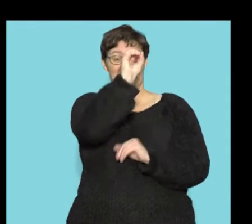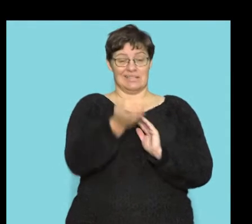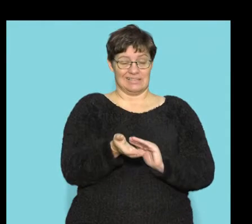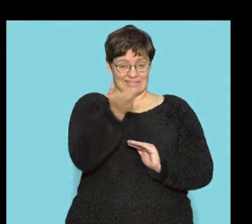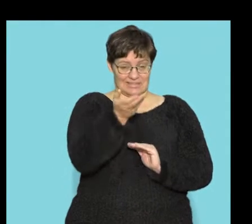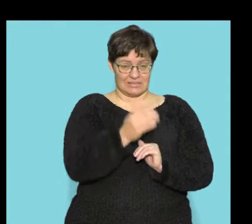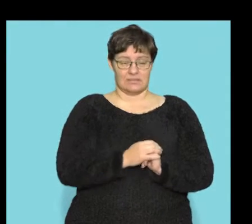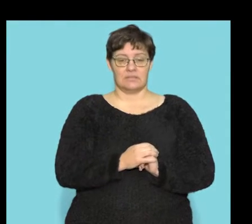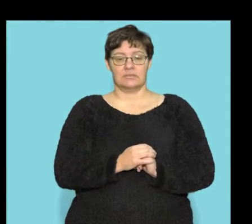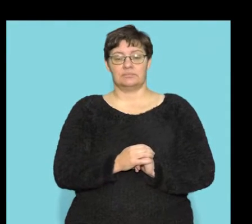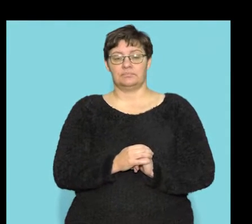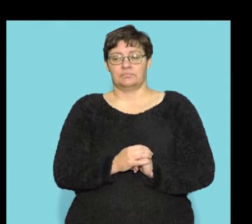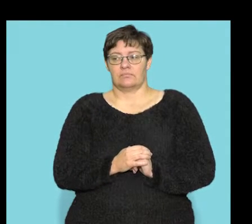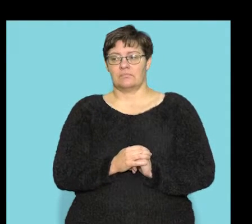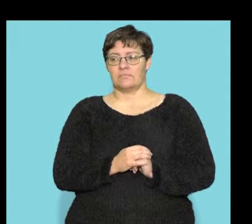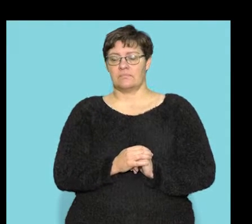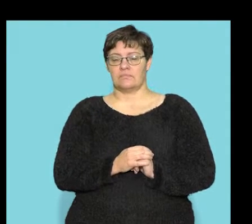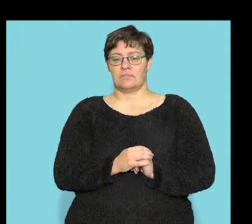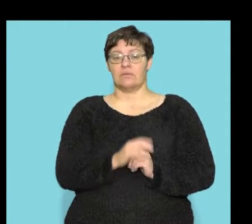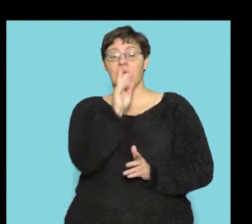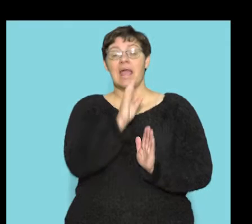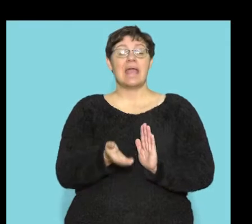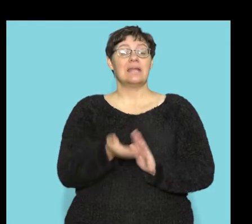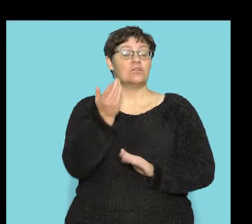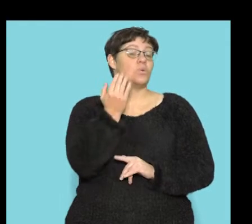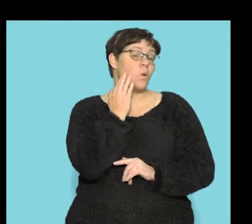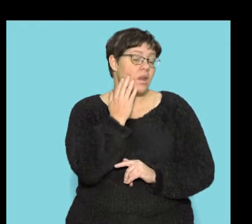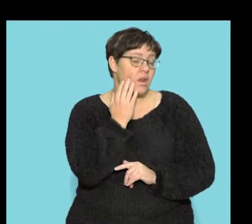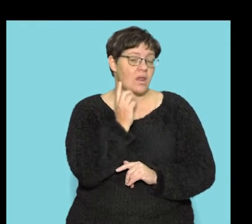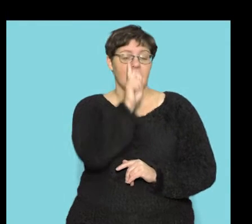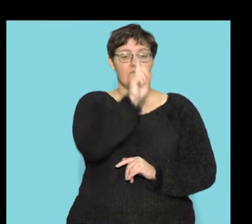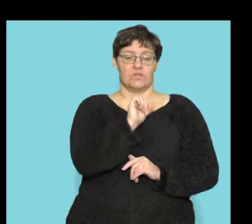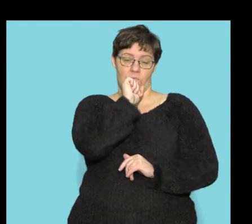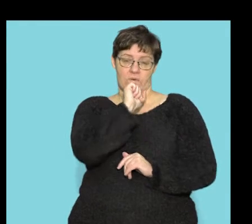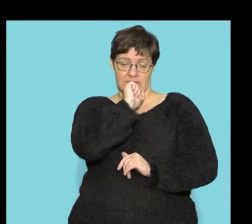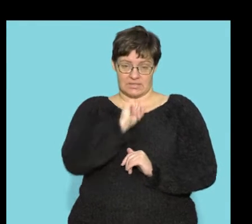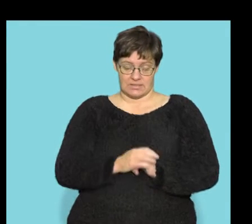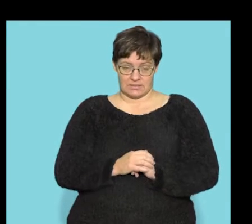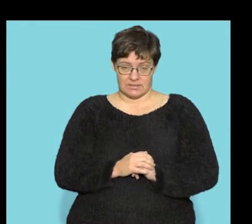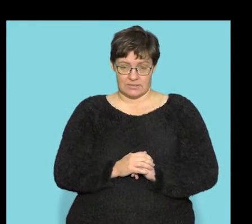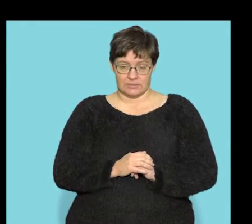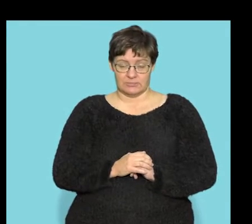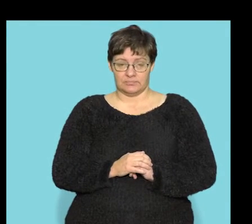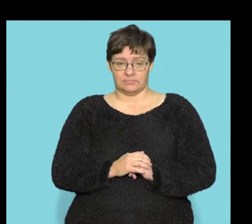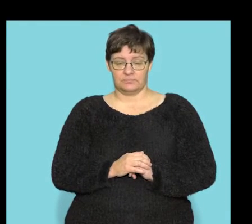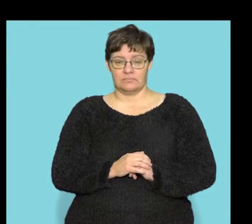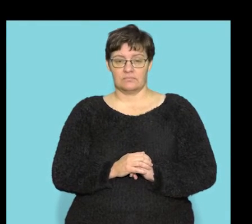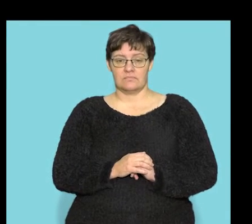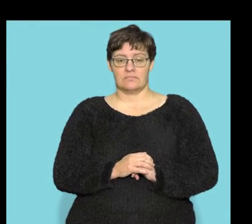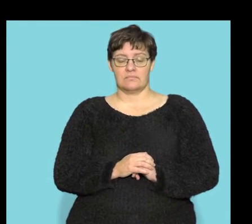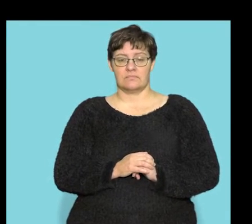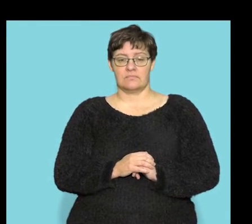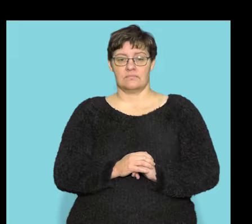by 12%. That's a percentage increase. And when was it increased? On the 1st of August. Right, so therefore,